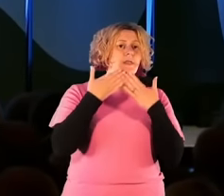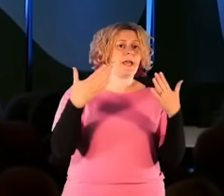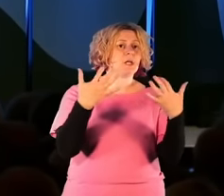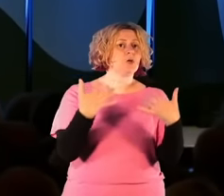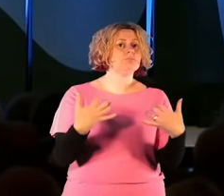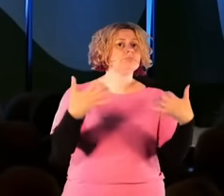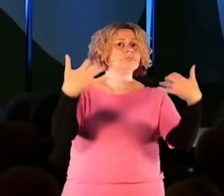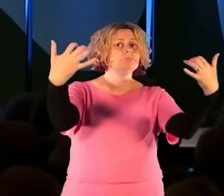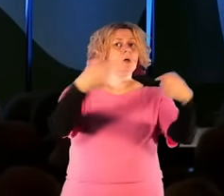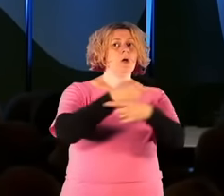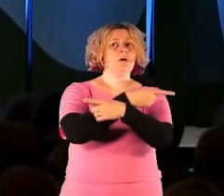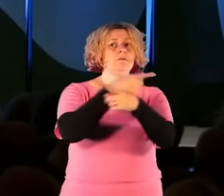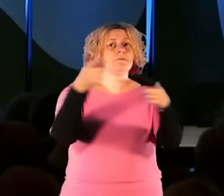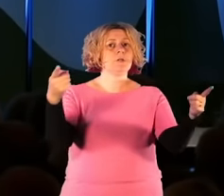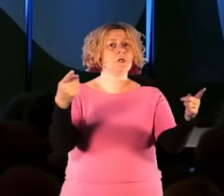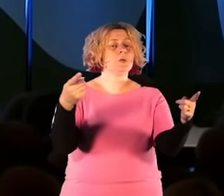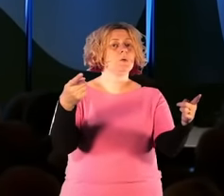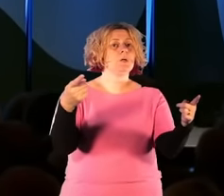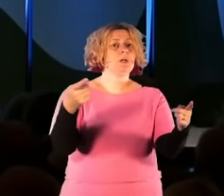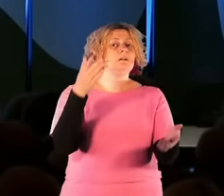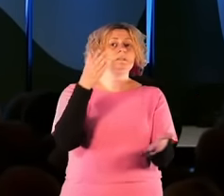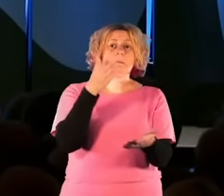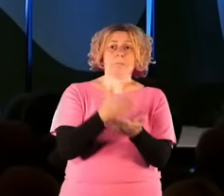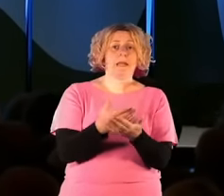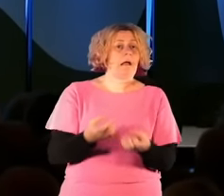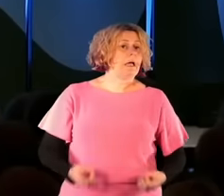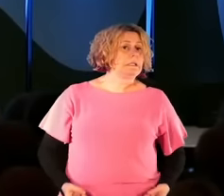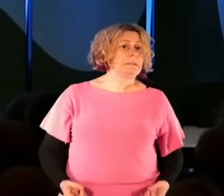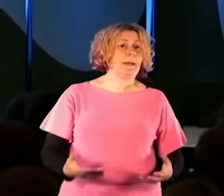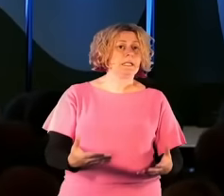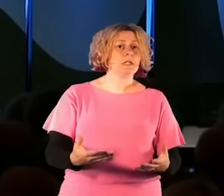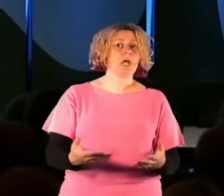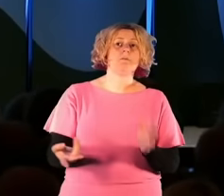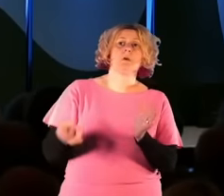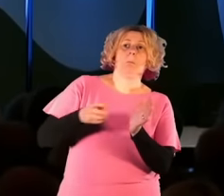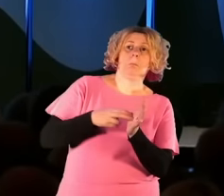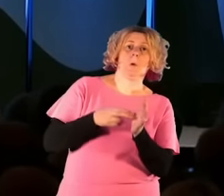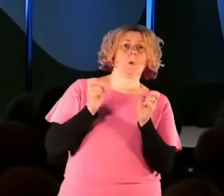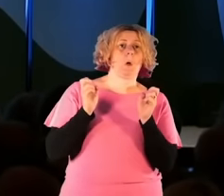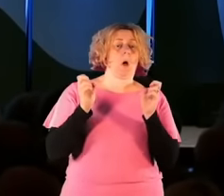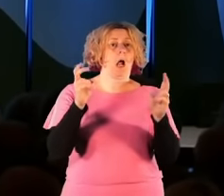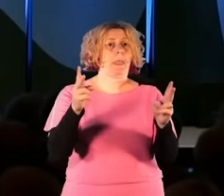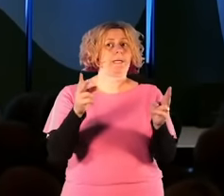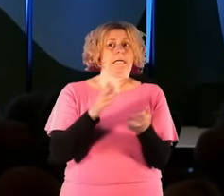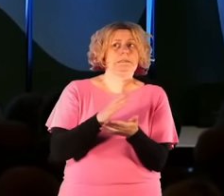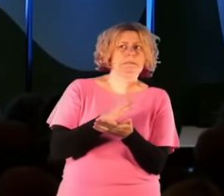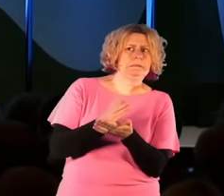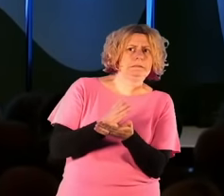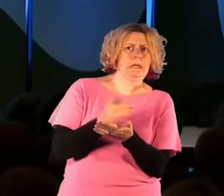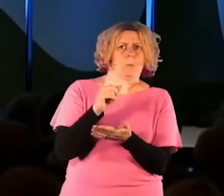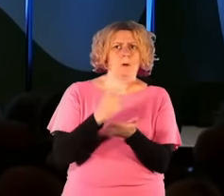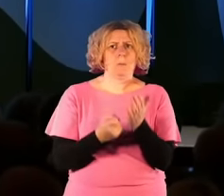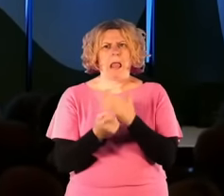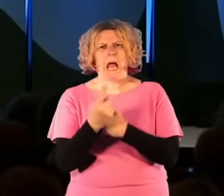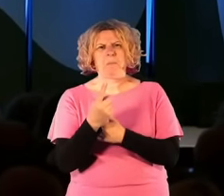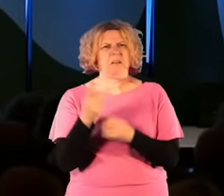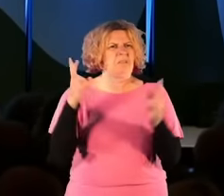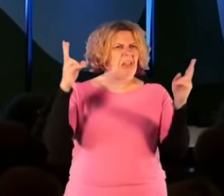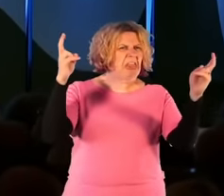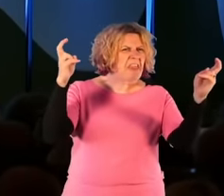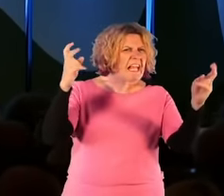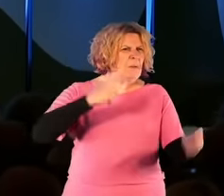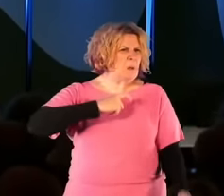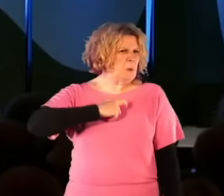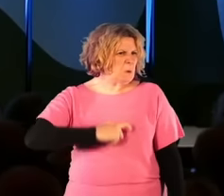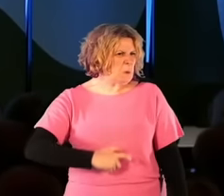venture to come. It's an outlay. It's obviously, it's a slightly uncertain thing, the theme human. What's that going to be